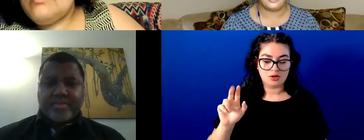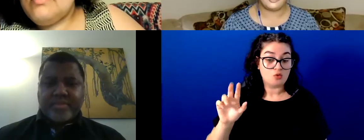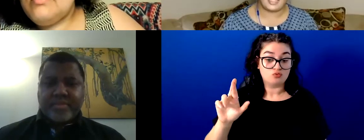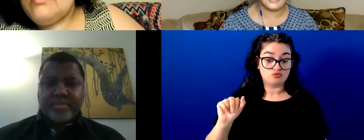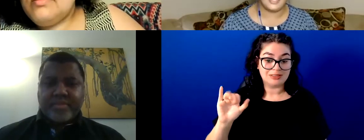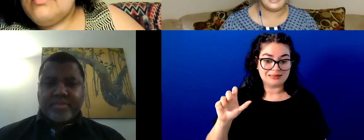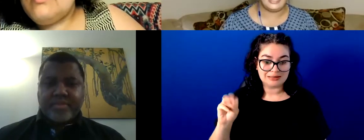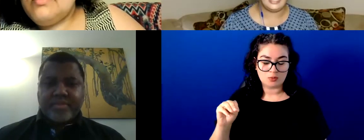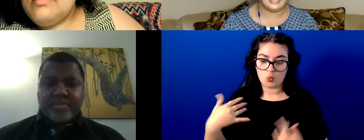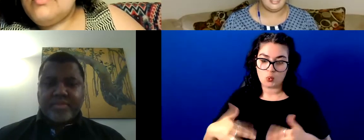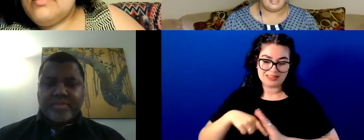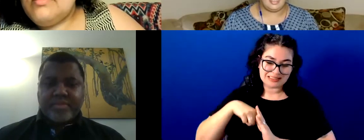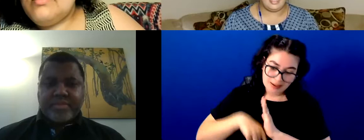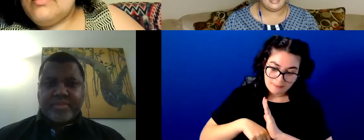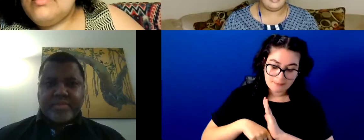microaggressions, or it comes out in